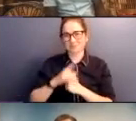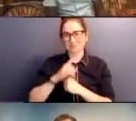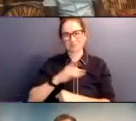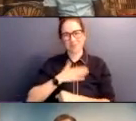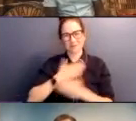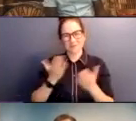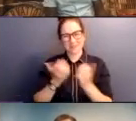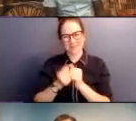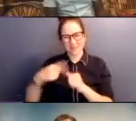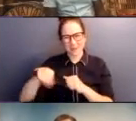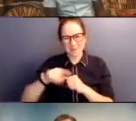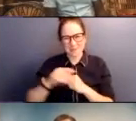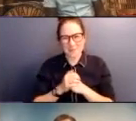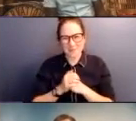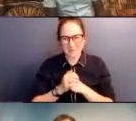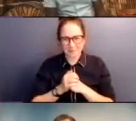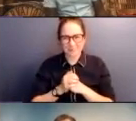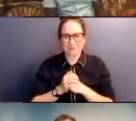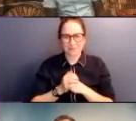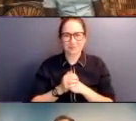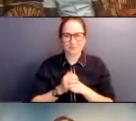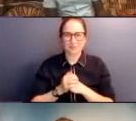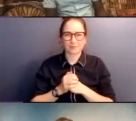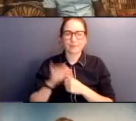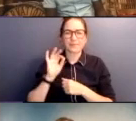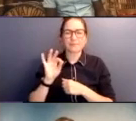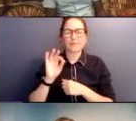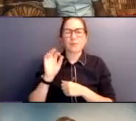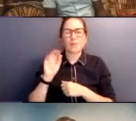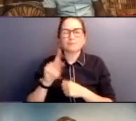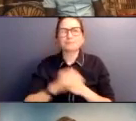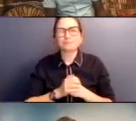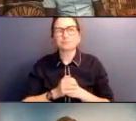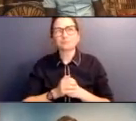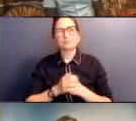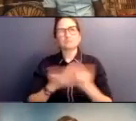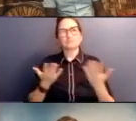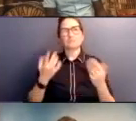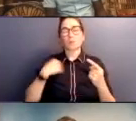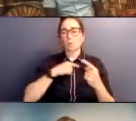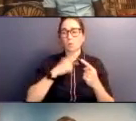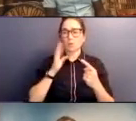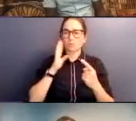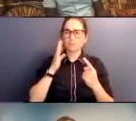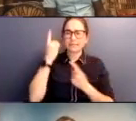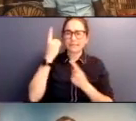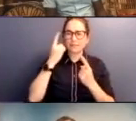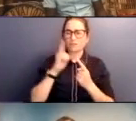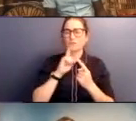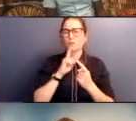with you all. So what we consider